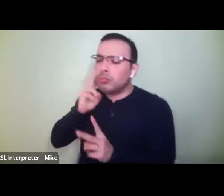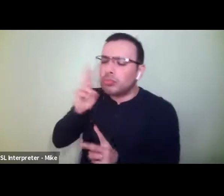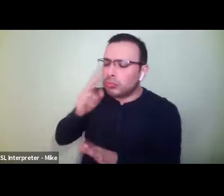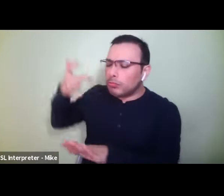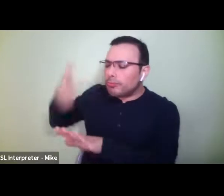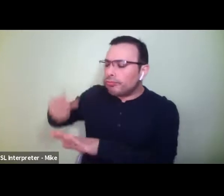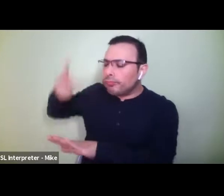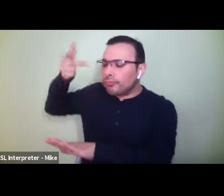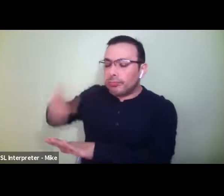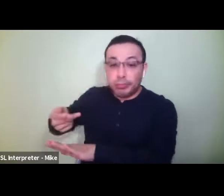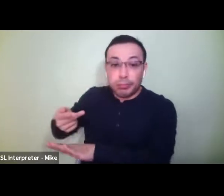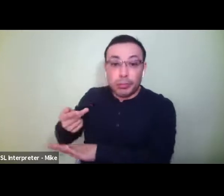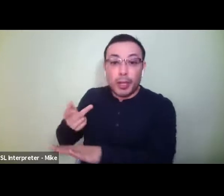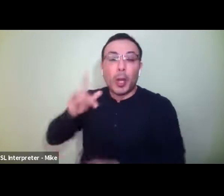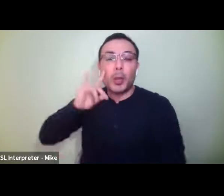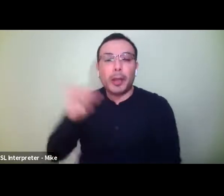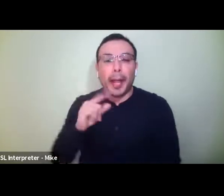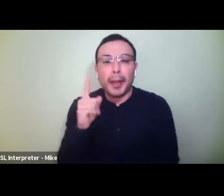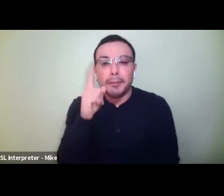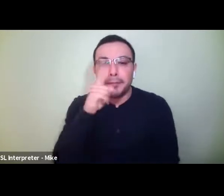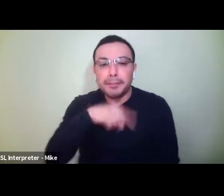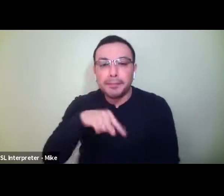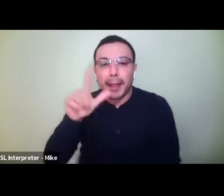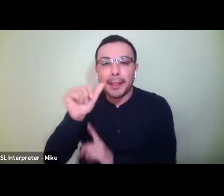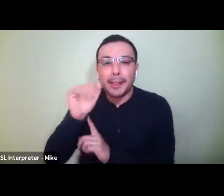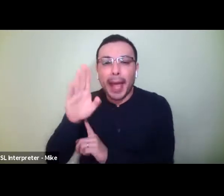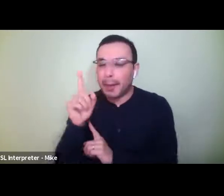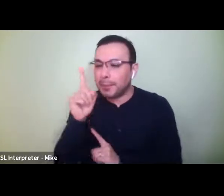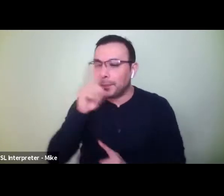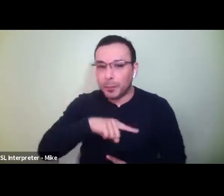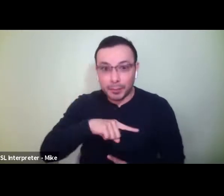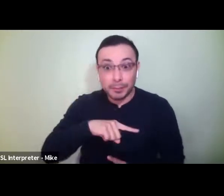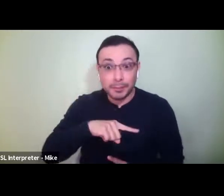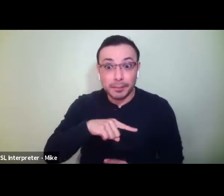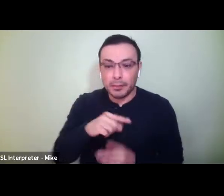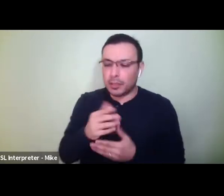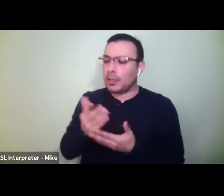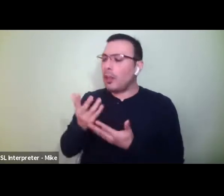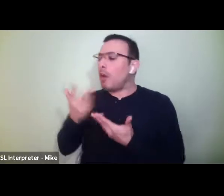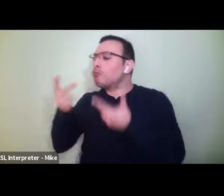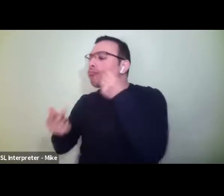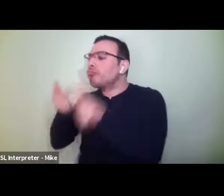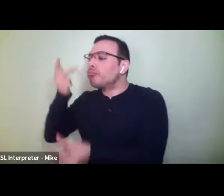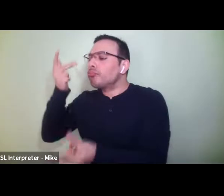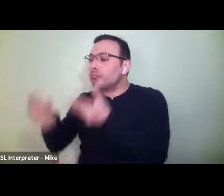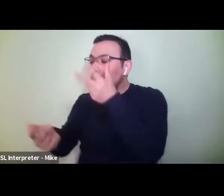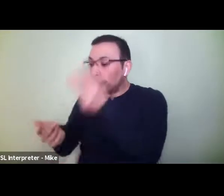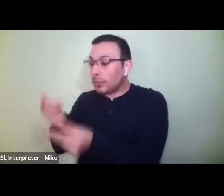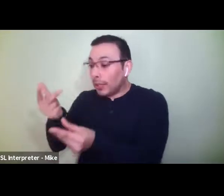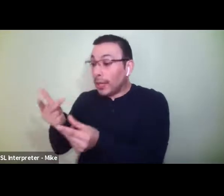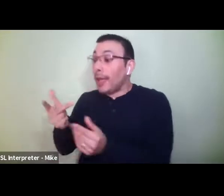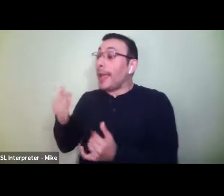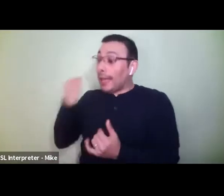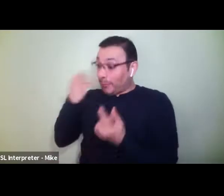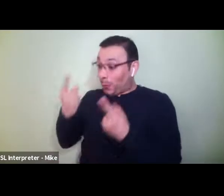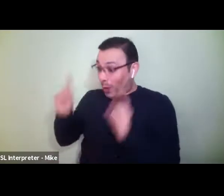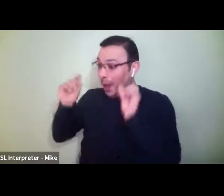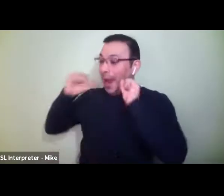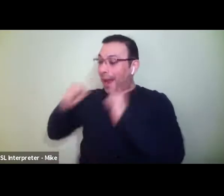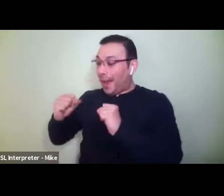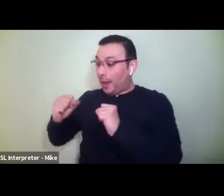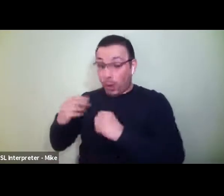would ironically be denied to those like them. While many things have changed